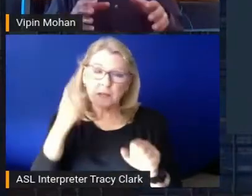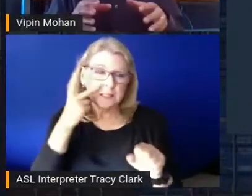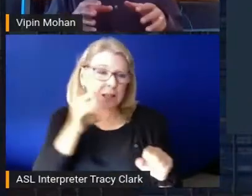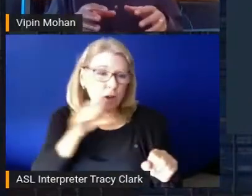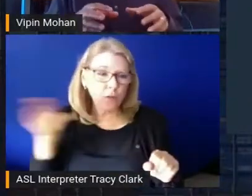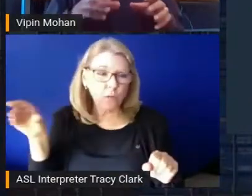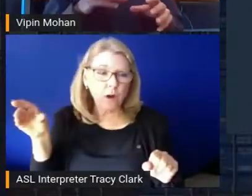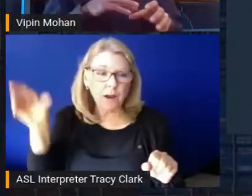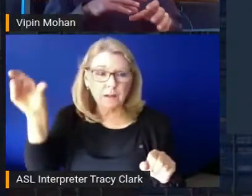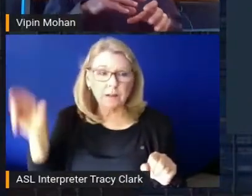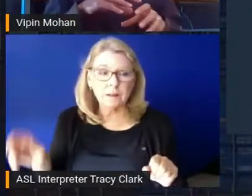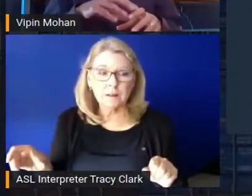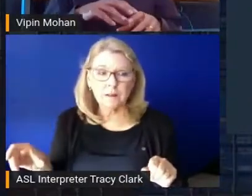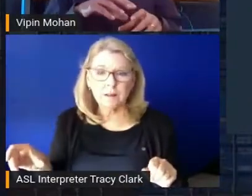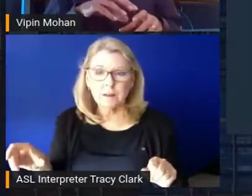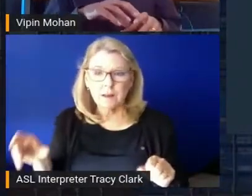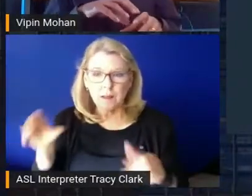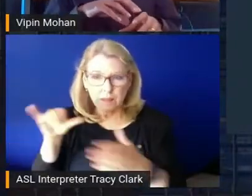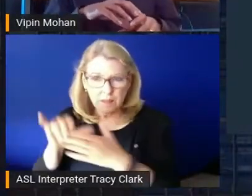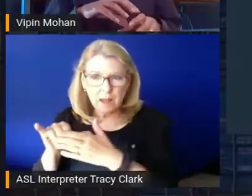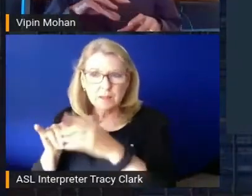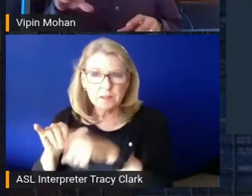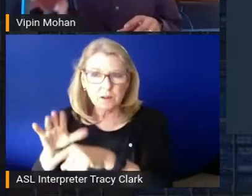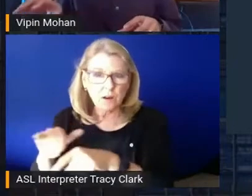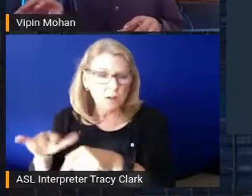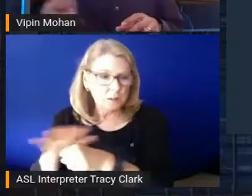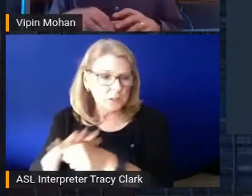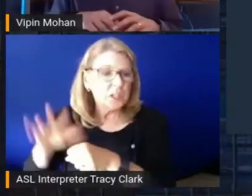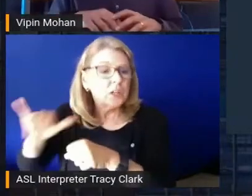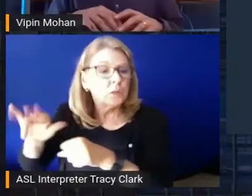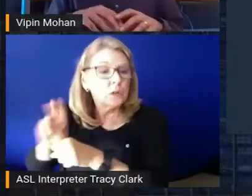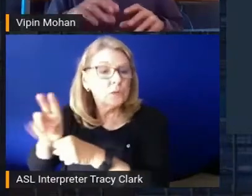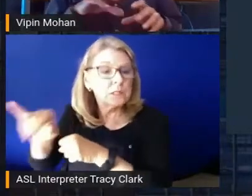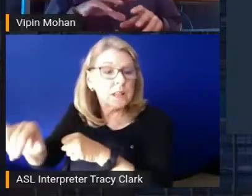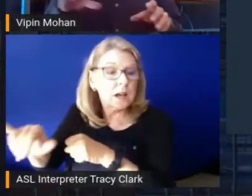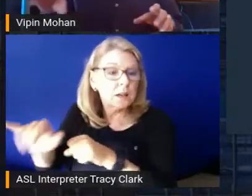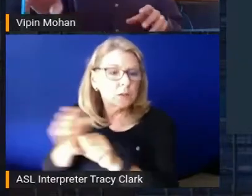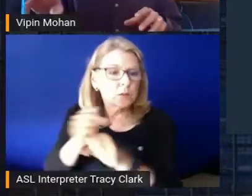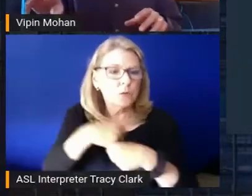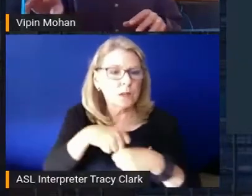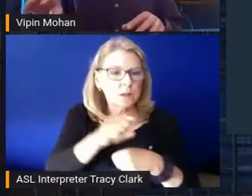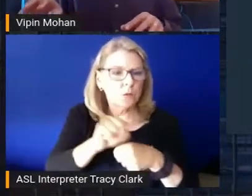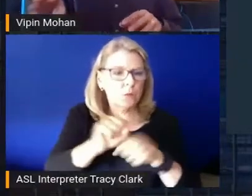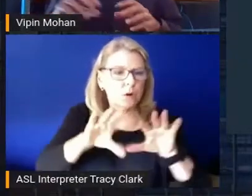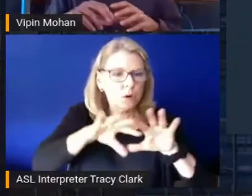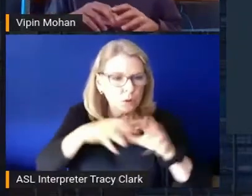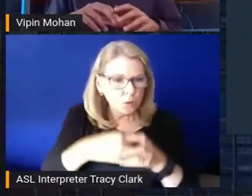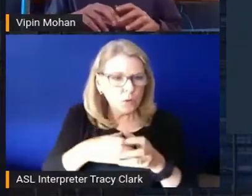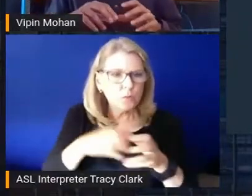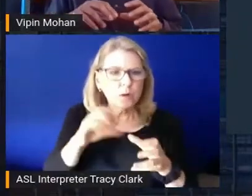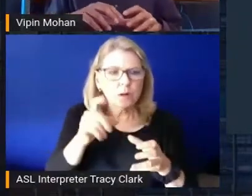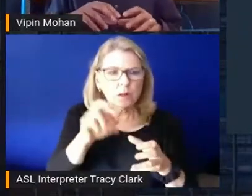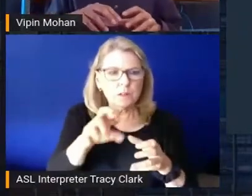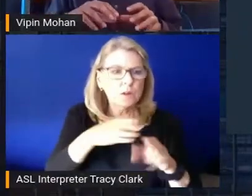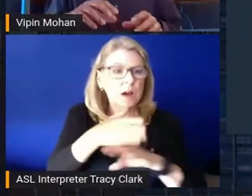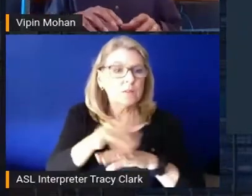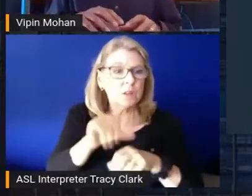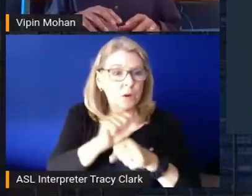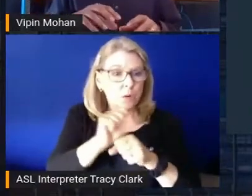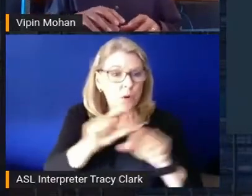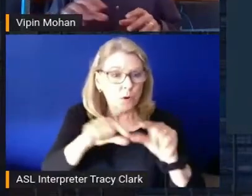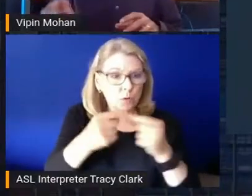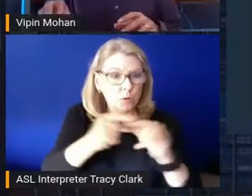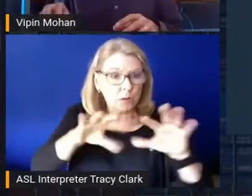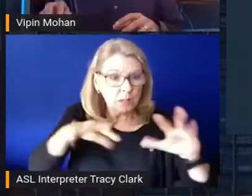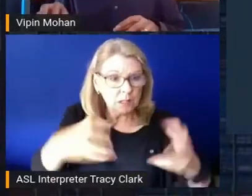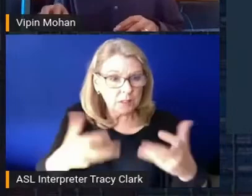on the admin machine. And that's used to create the workload cluster in vSphere. And once that workload cluster is created, the cluster management